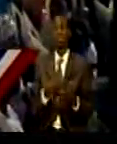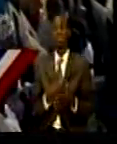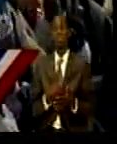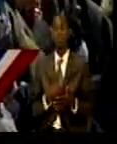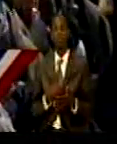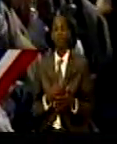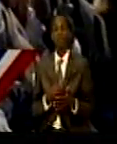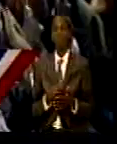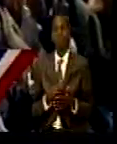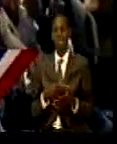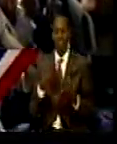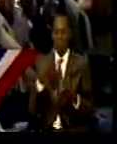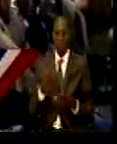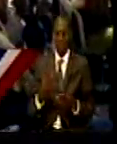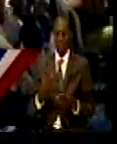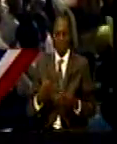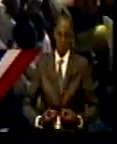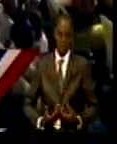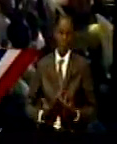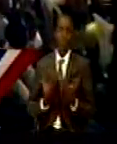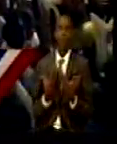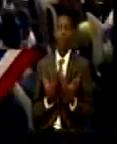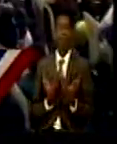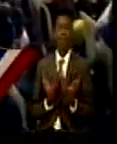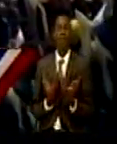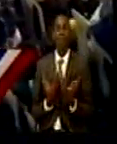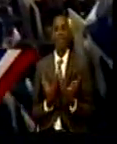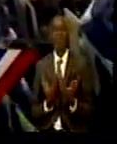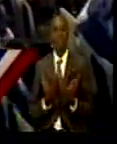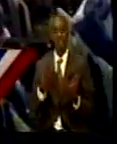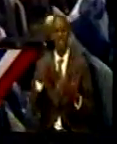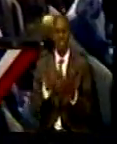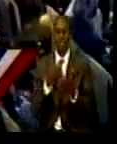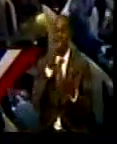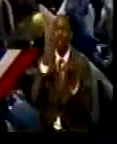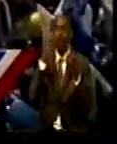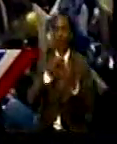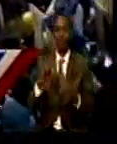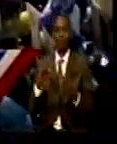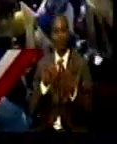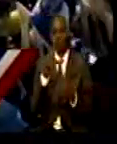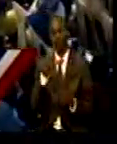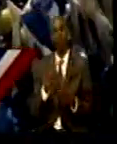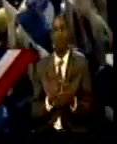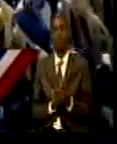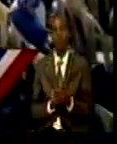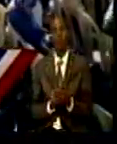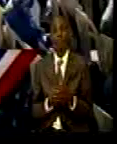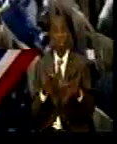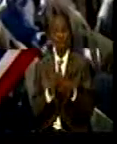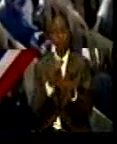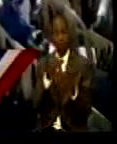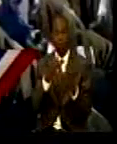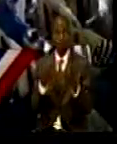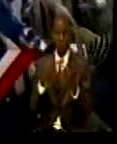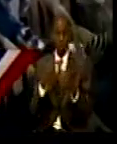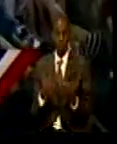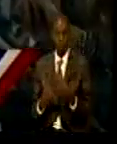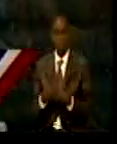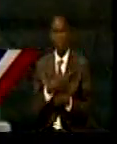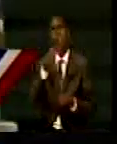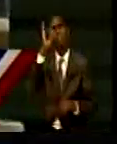It's coming. I said it's coming. You know, as you come today and you say, yes, Lord, I